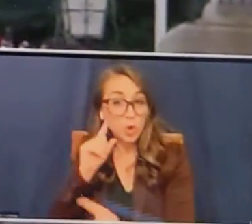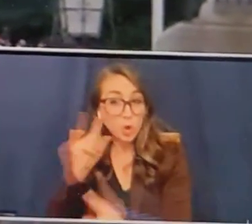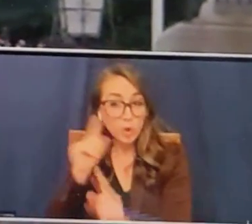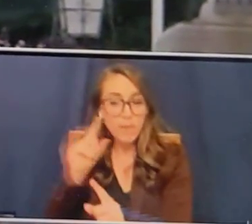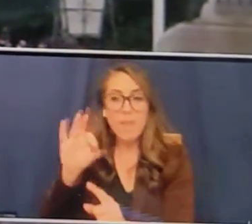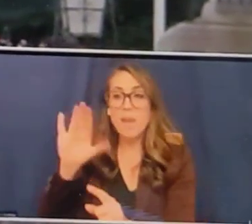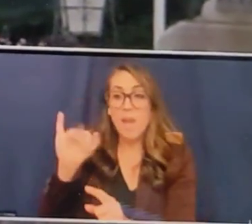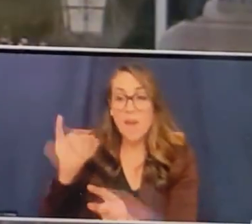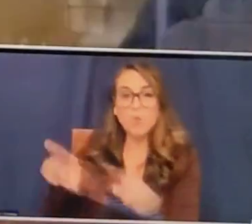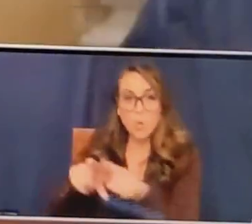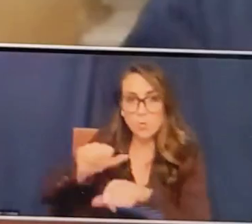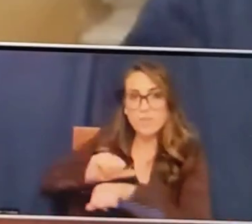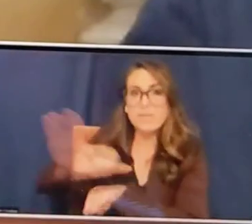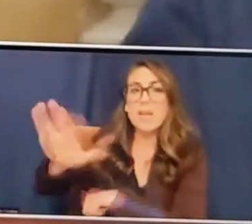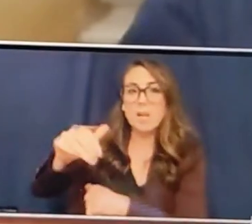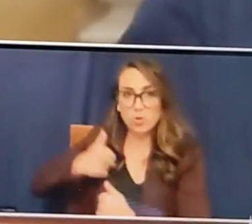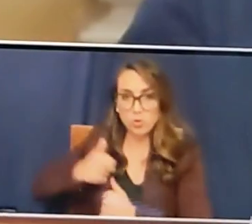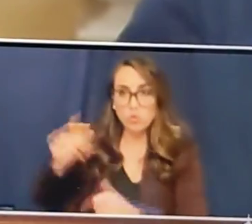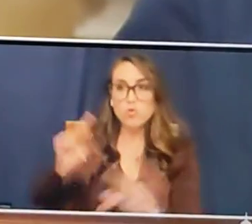the Capitol.